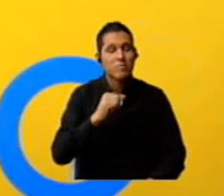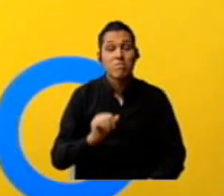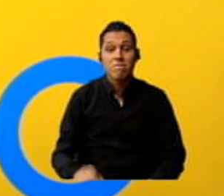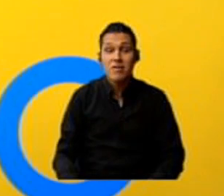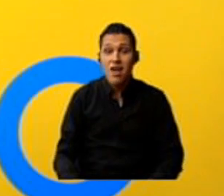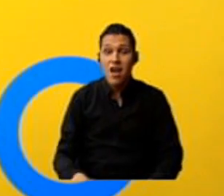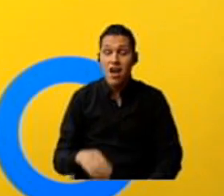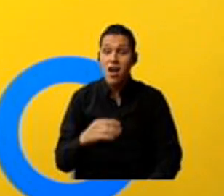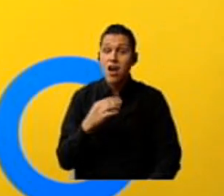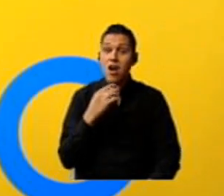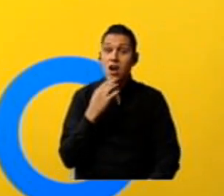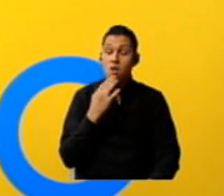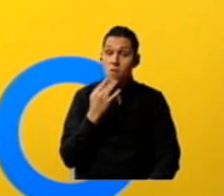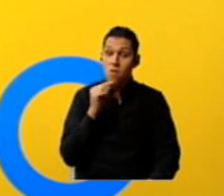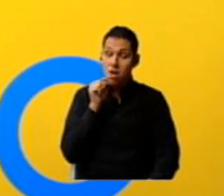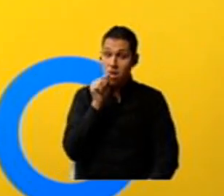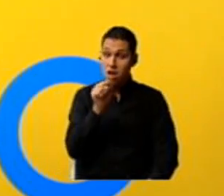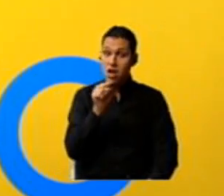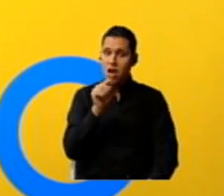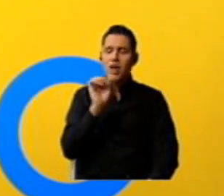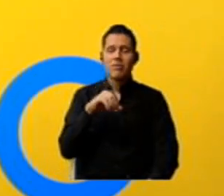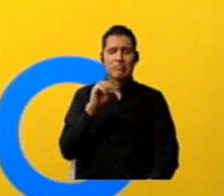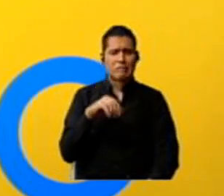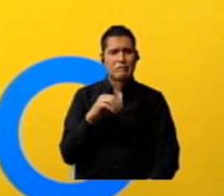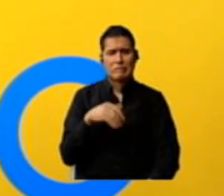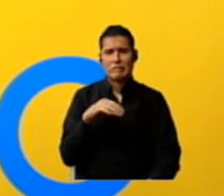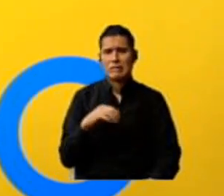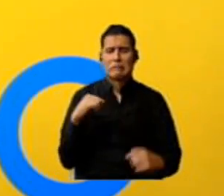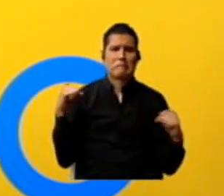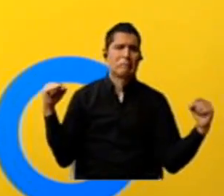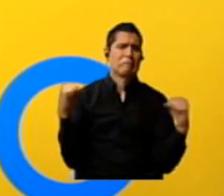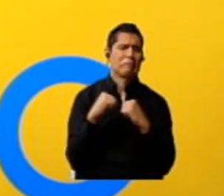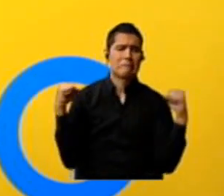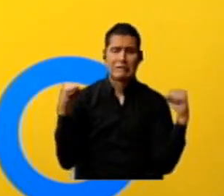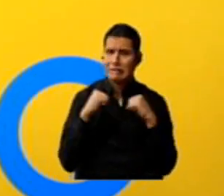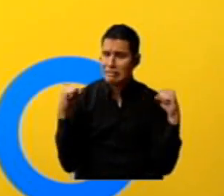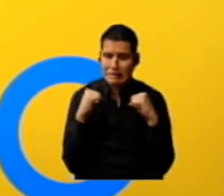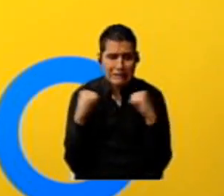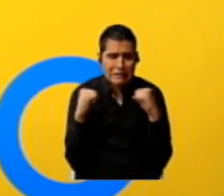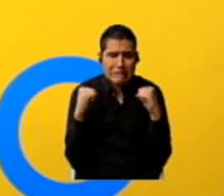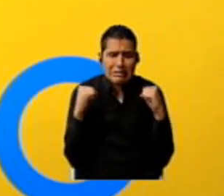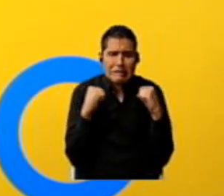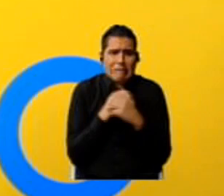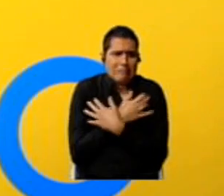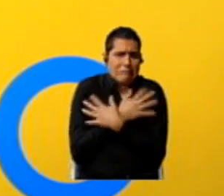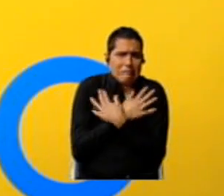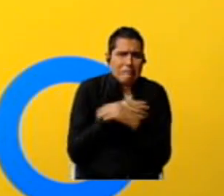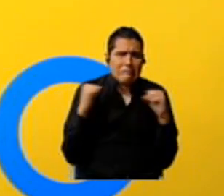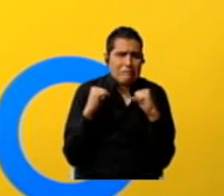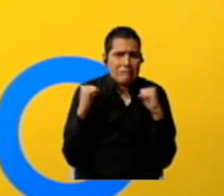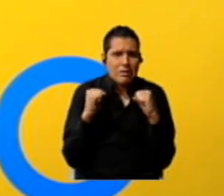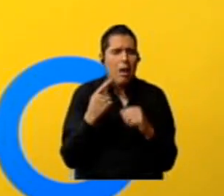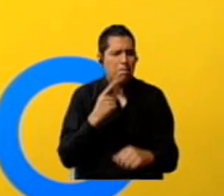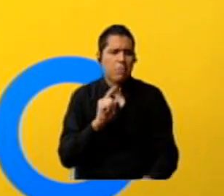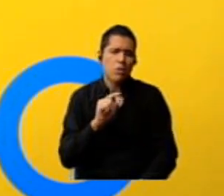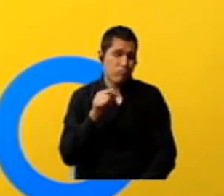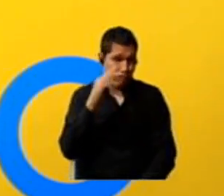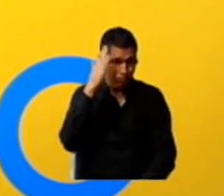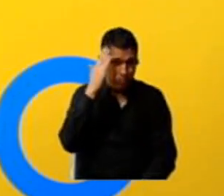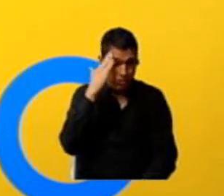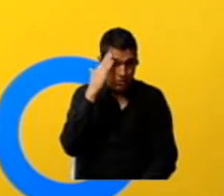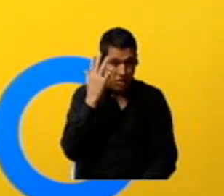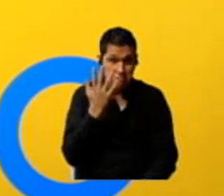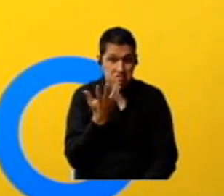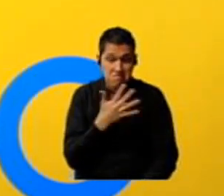Is it cold there? Yes, it's very cold there. But I know you are going to like